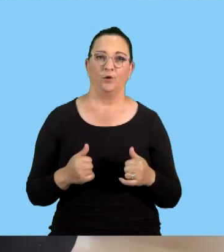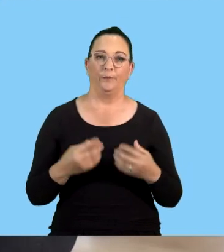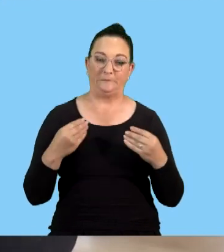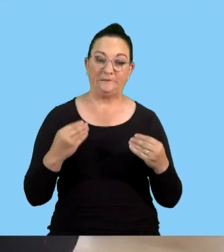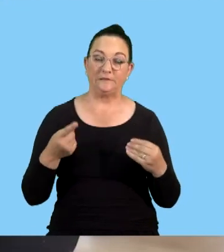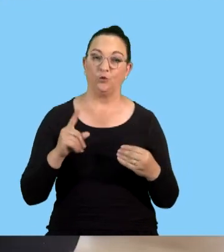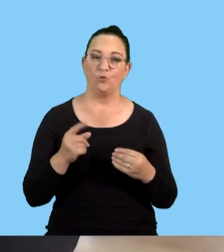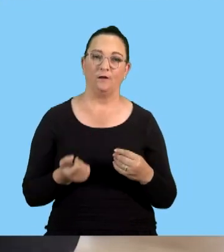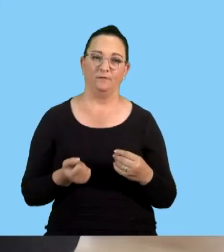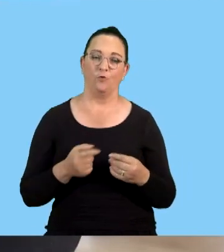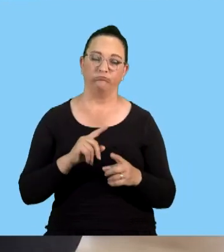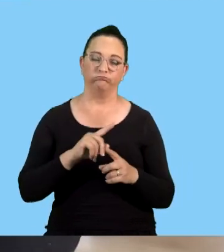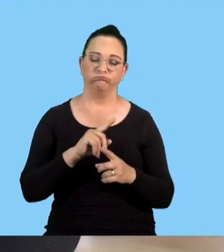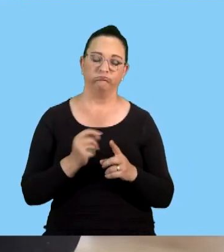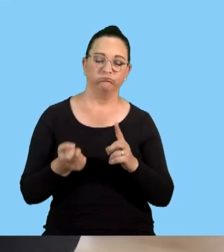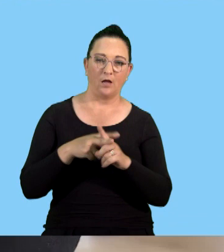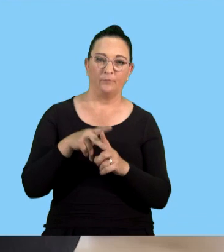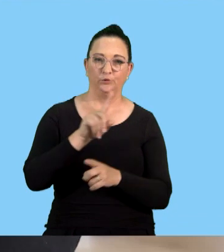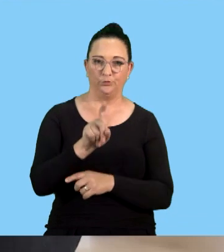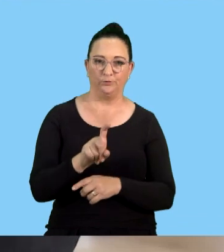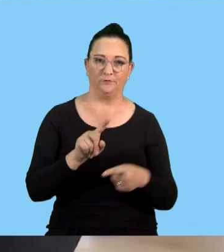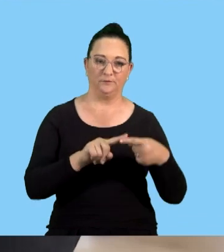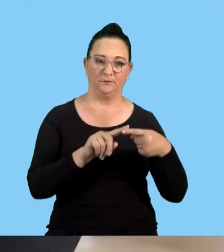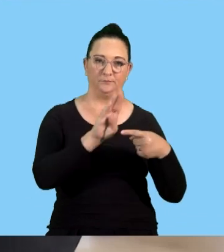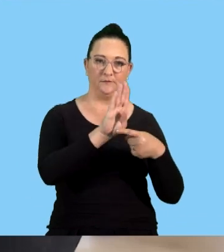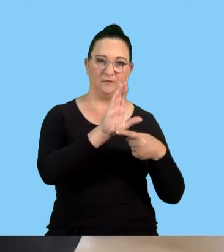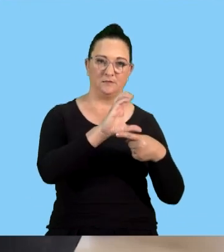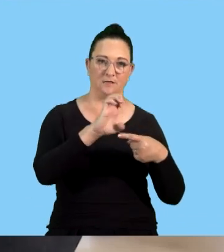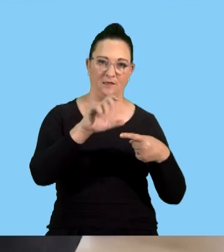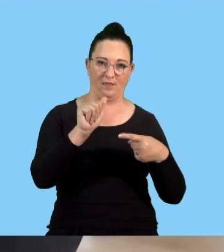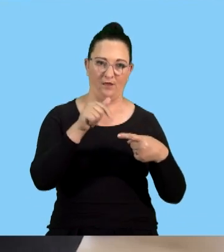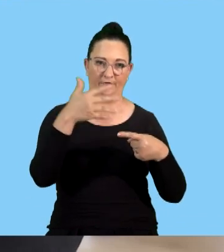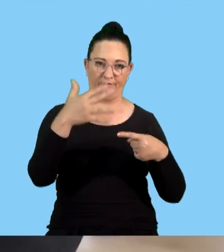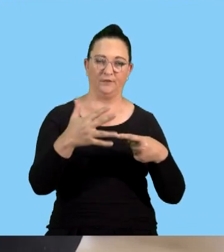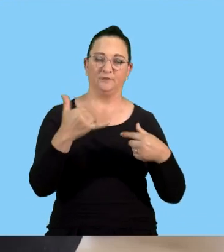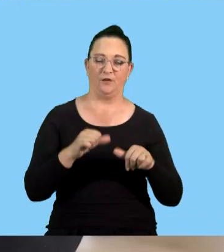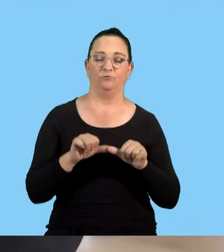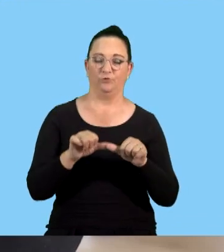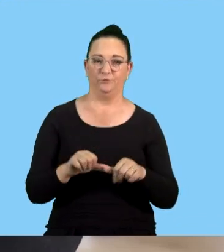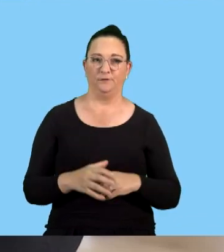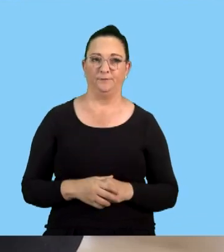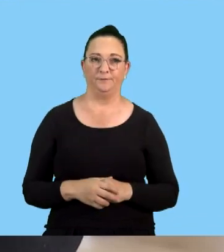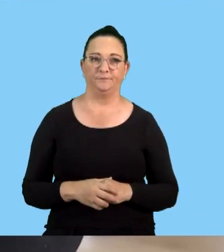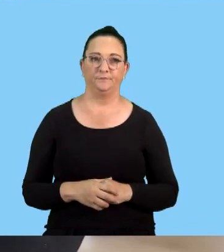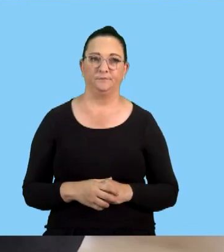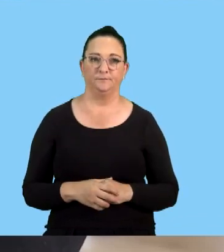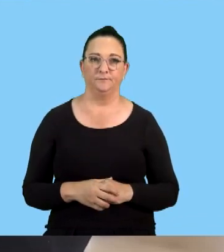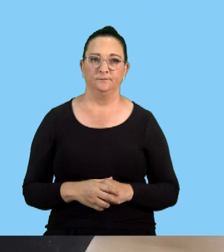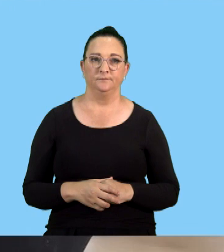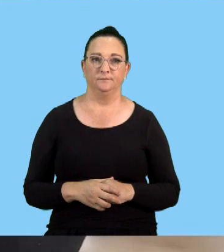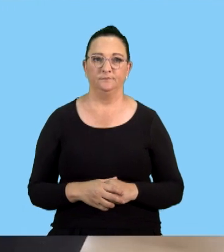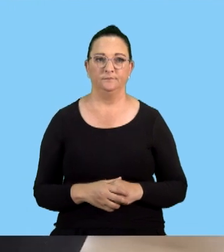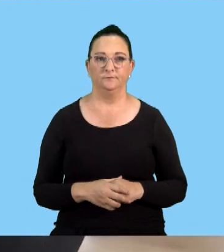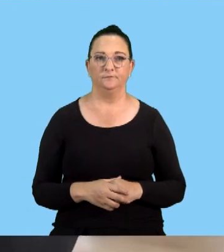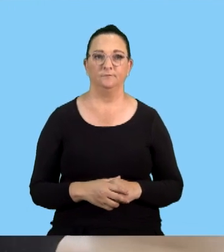Last before break, we went on break. We did BCA, so we're going to continue now where we left off, and then we'll move on to the COIDA questions.